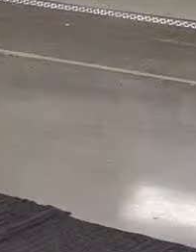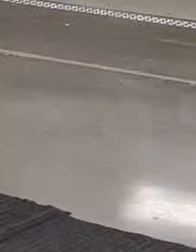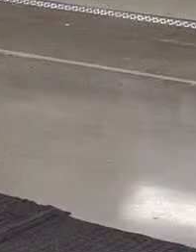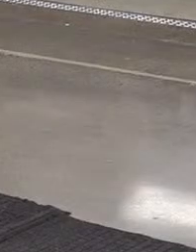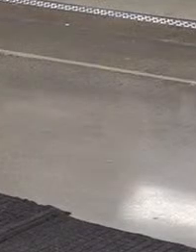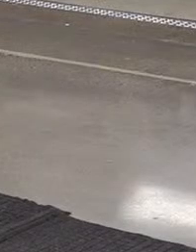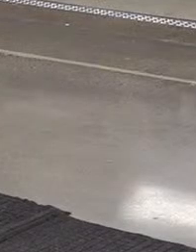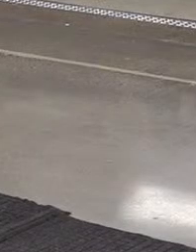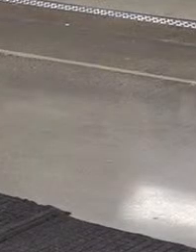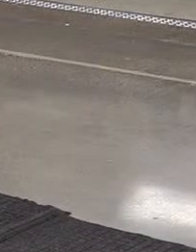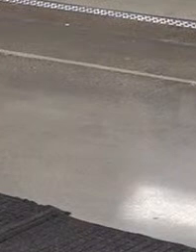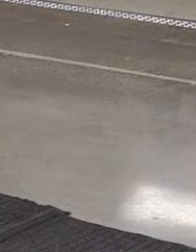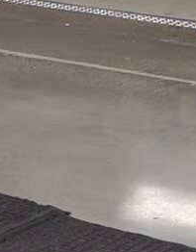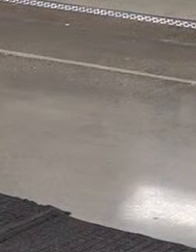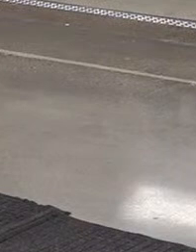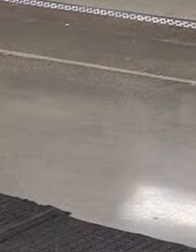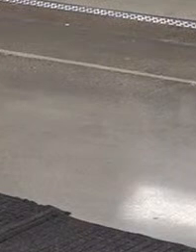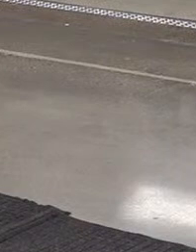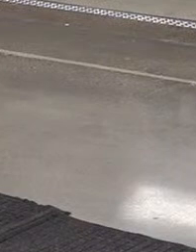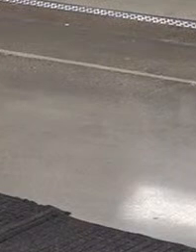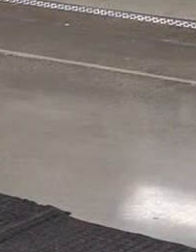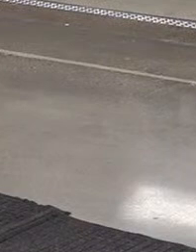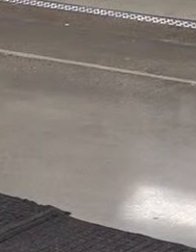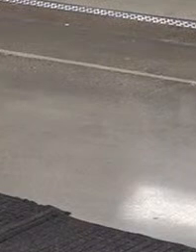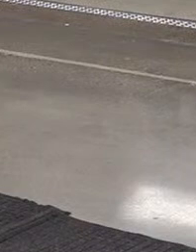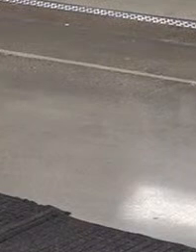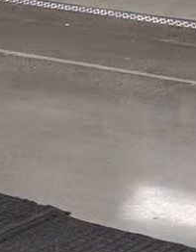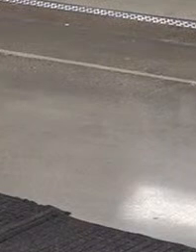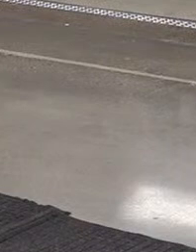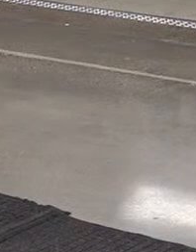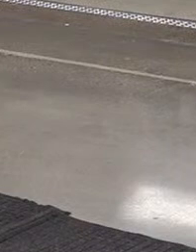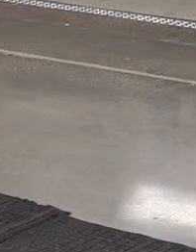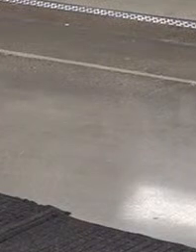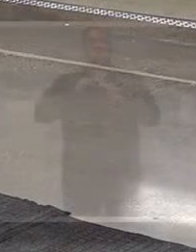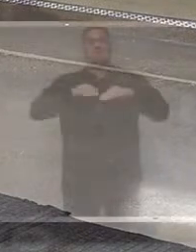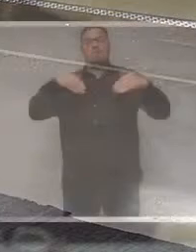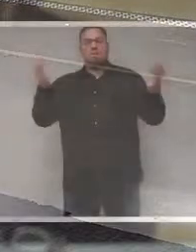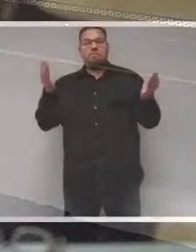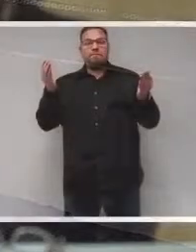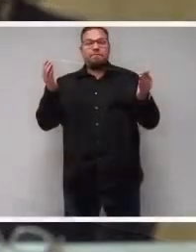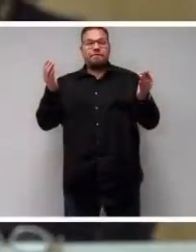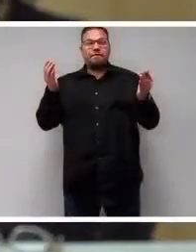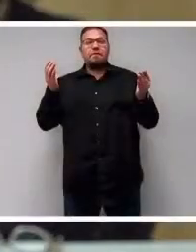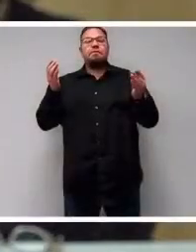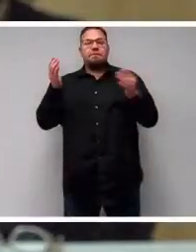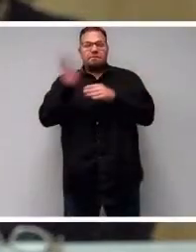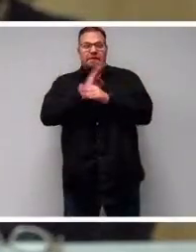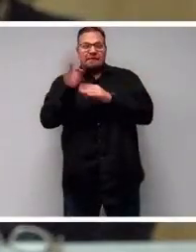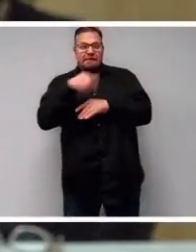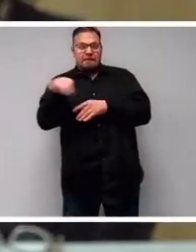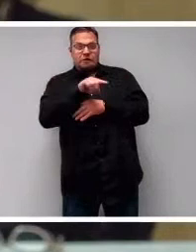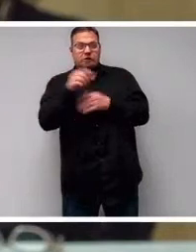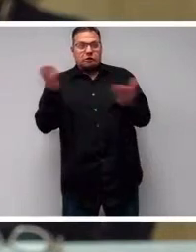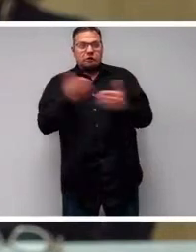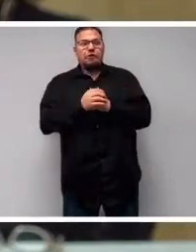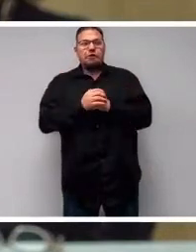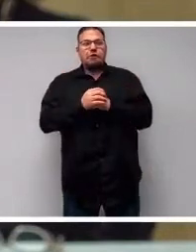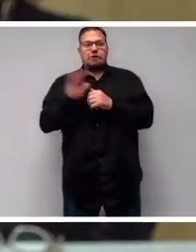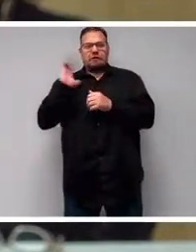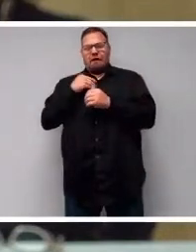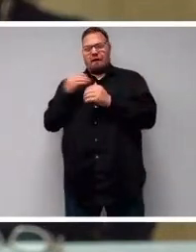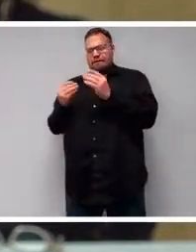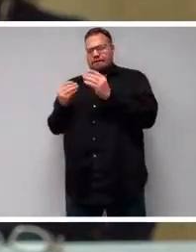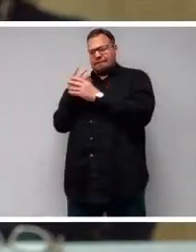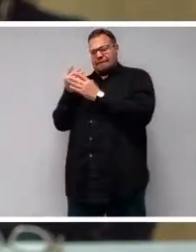this moment. And eventually they'll be operating their own food truck businesses. Our plant science